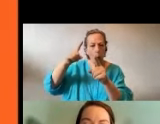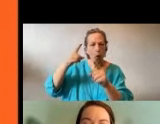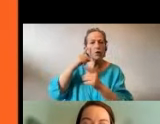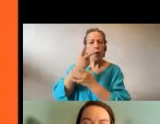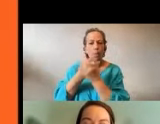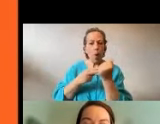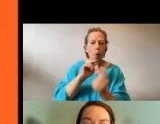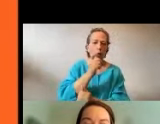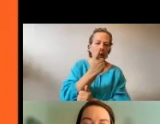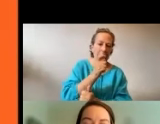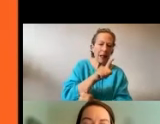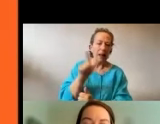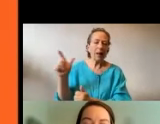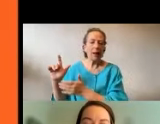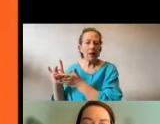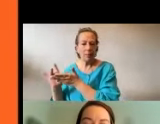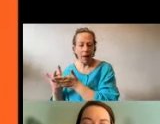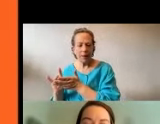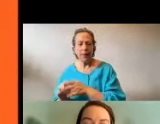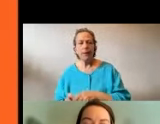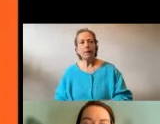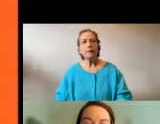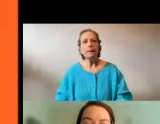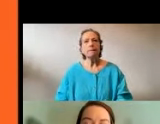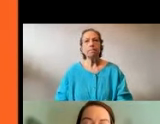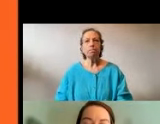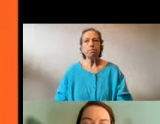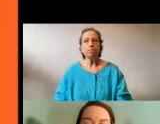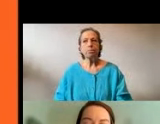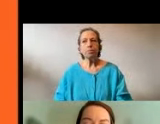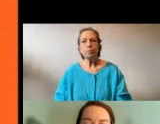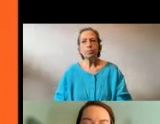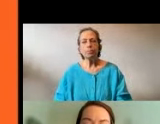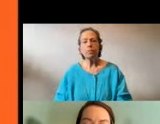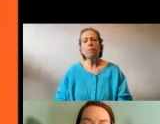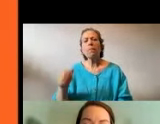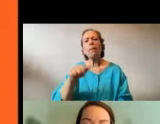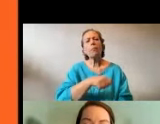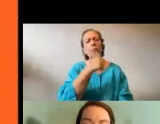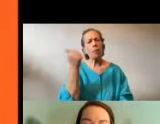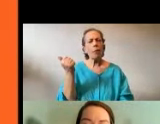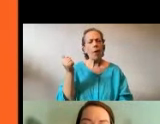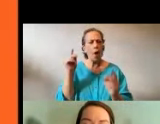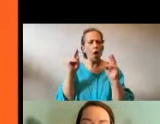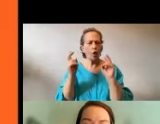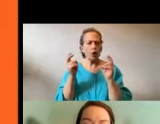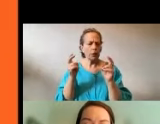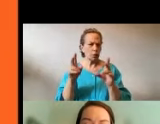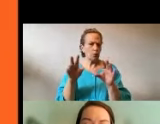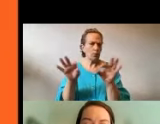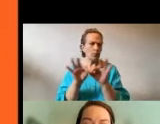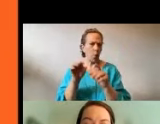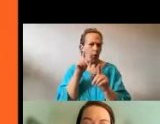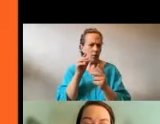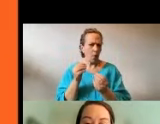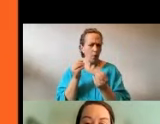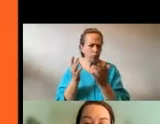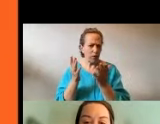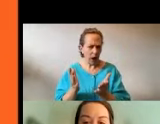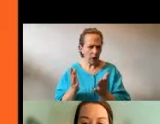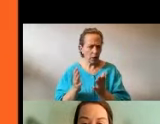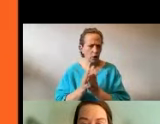system. I think another issue rises that's especially important for providers, important to reiterate,